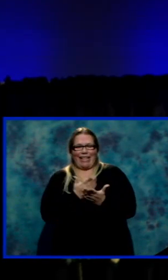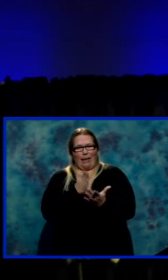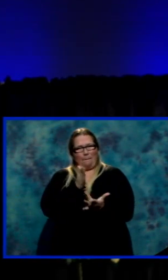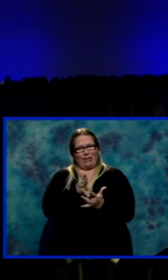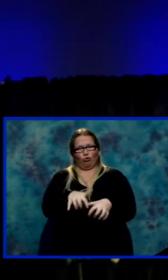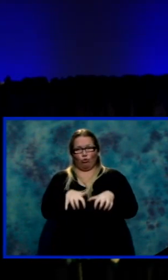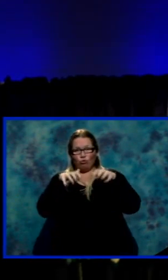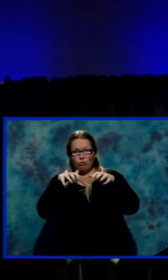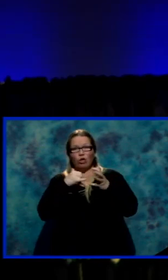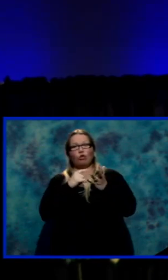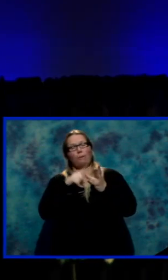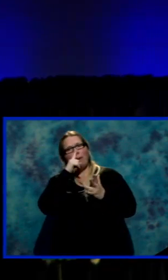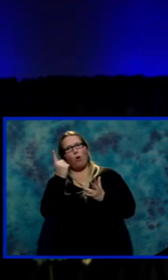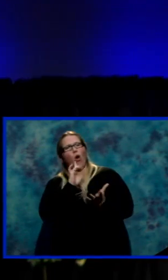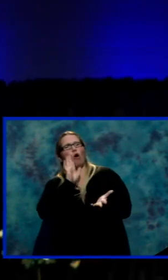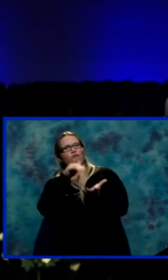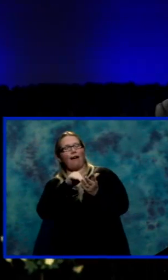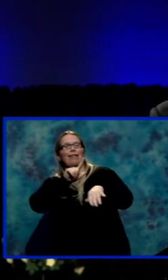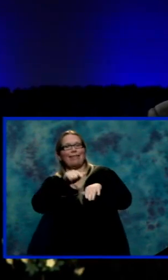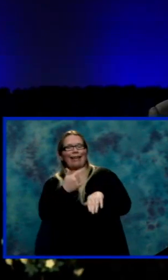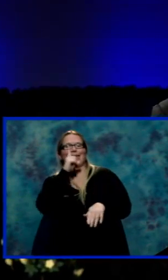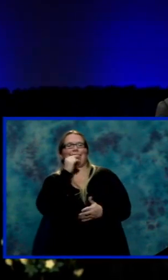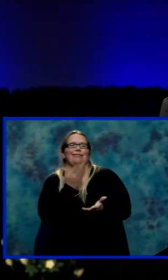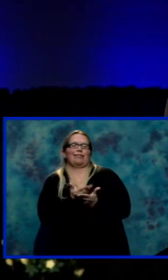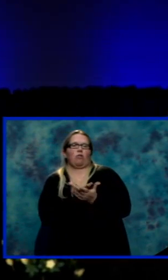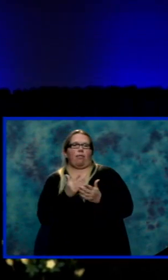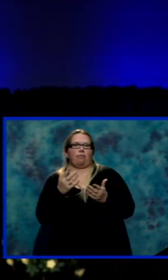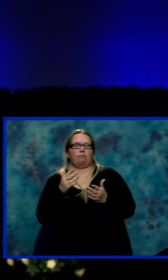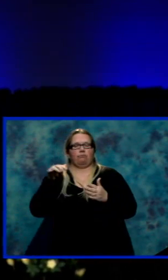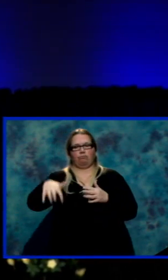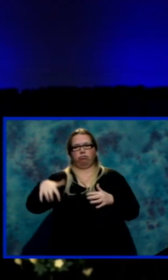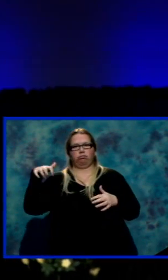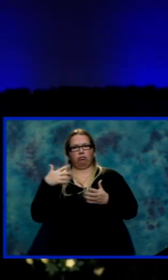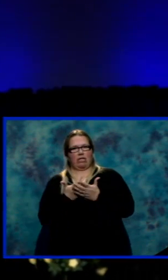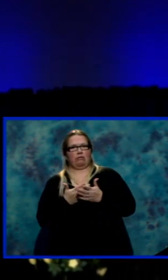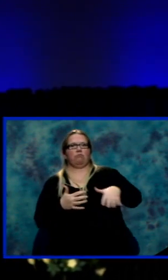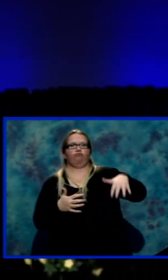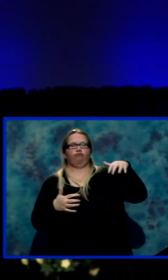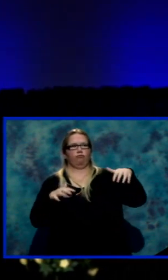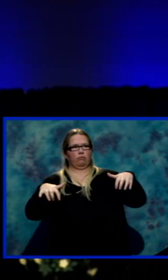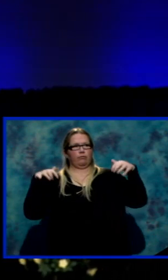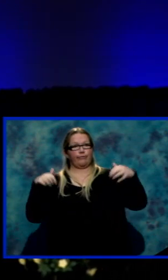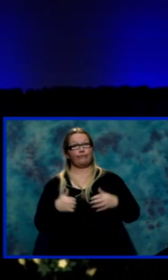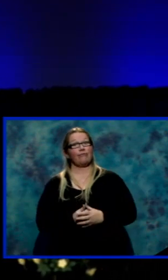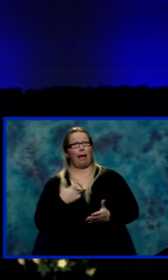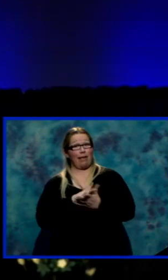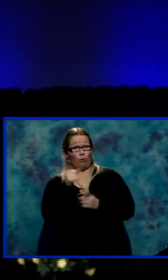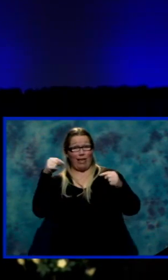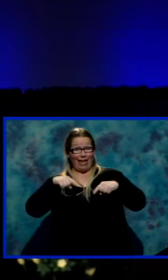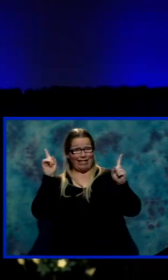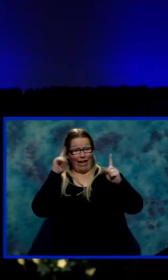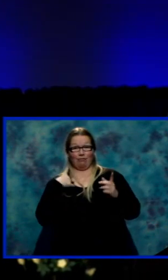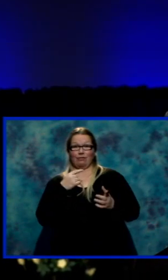in can get a seat. All right, I'm glad you're here. We have a special day today. It's a bit